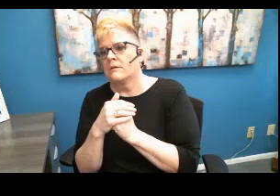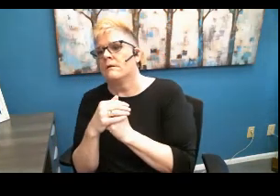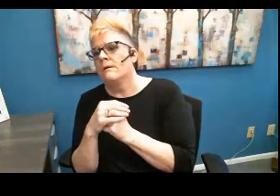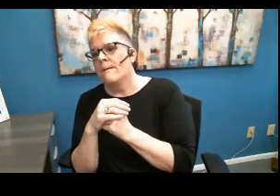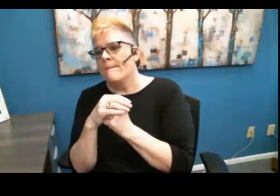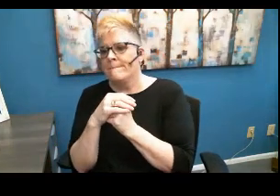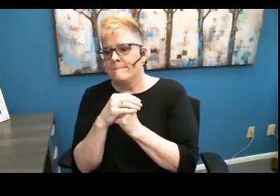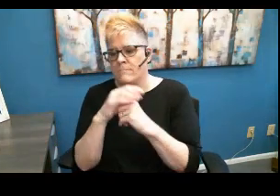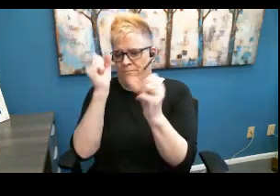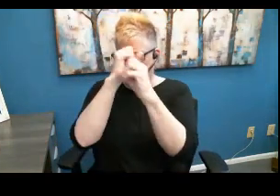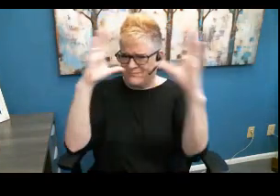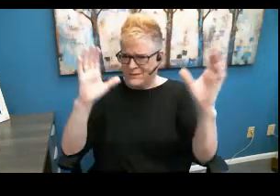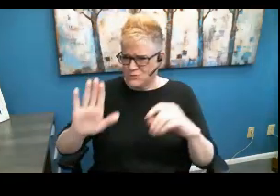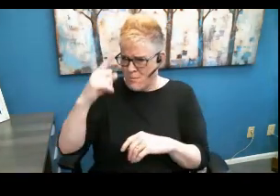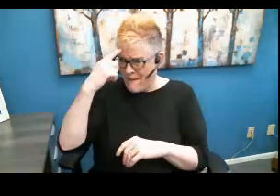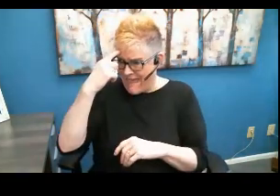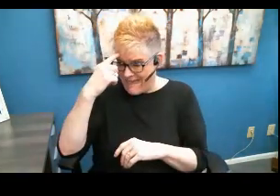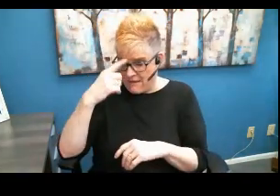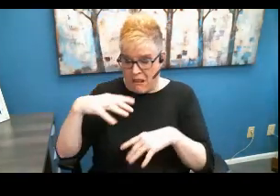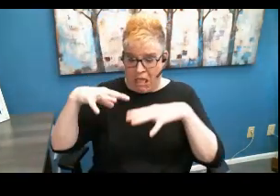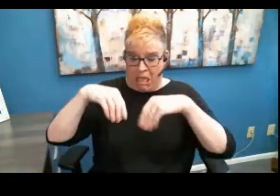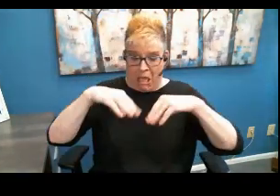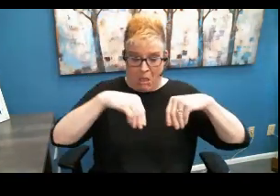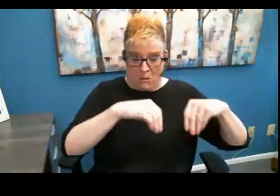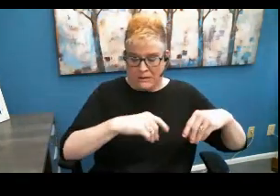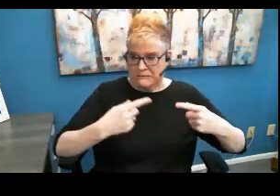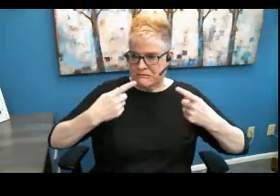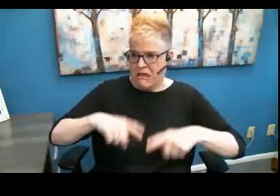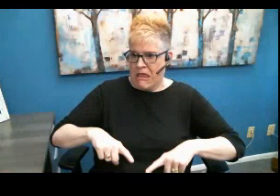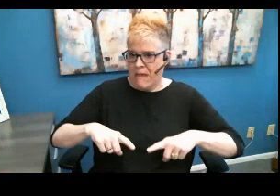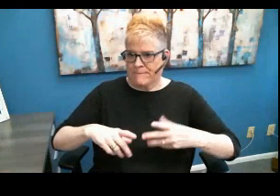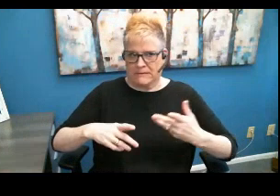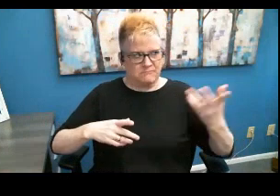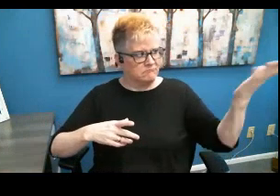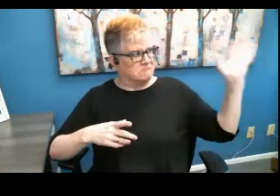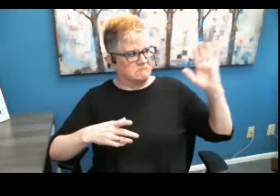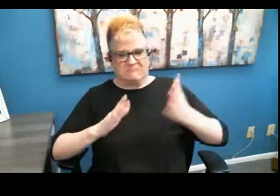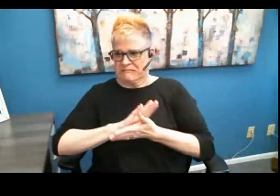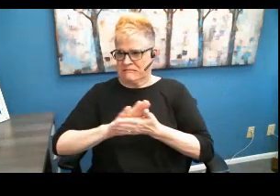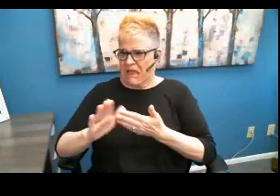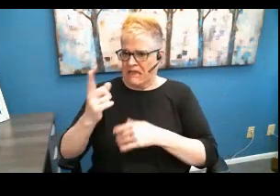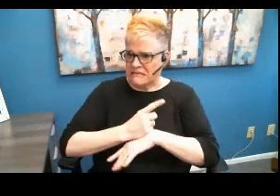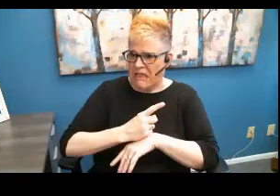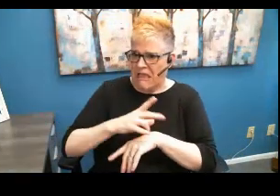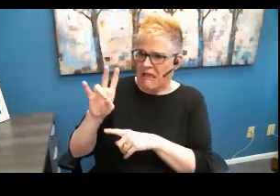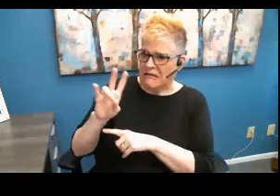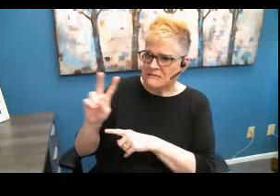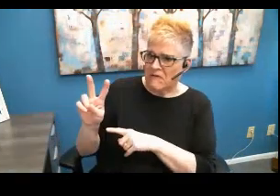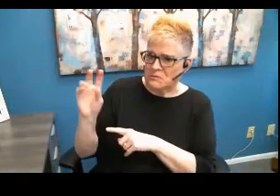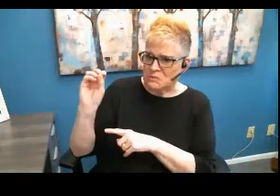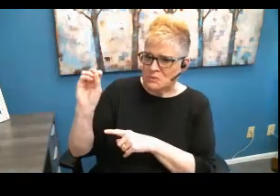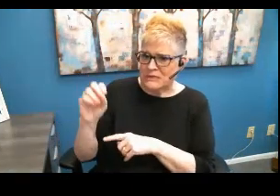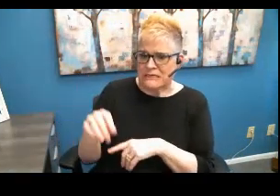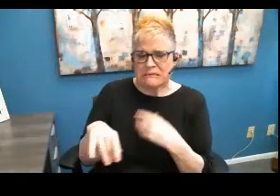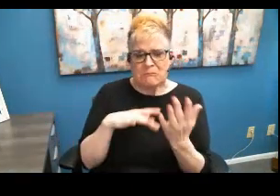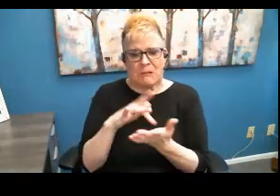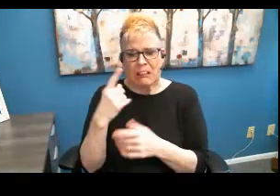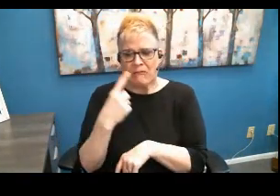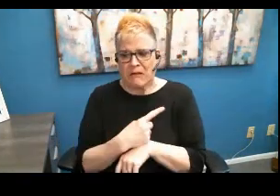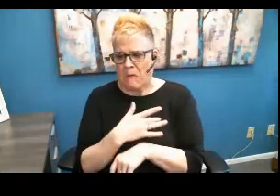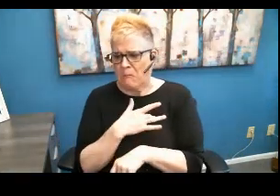and picture in your mind, like generally these outages don't happen on, a blue sky, 72 degrees, it's the middle of the day.